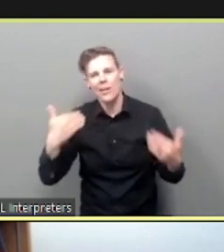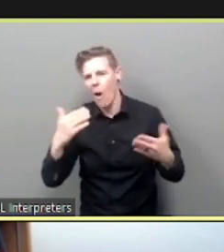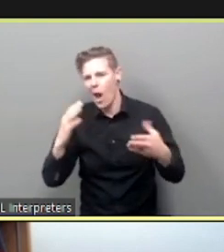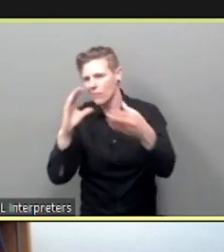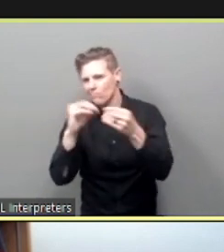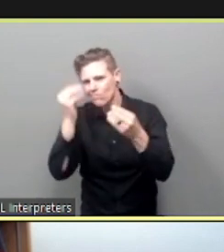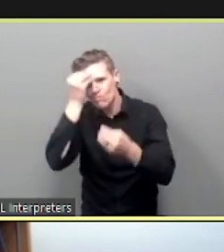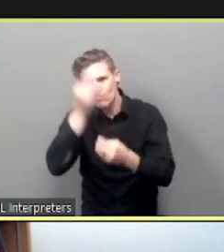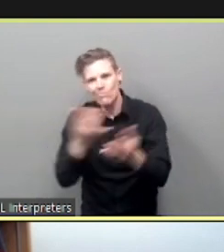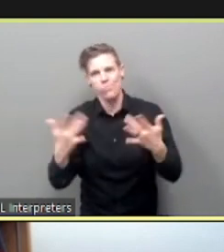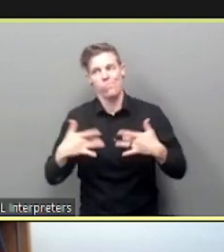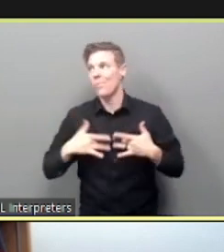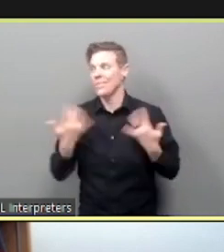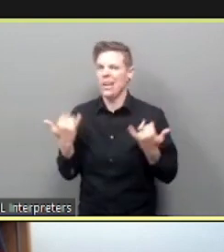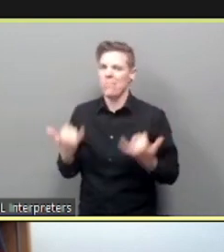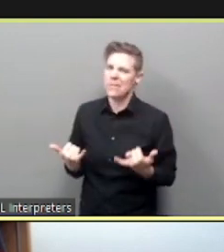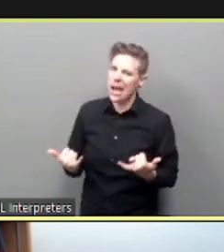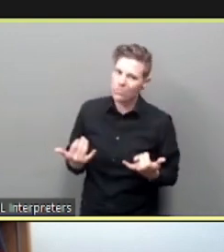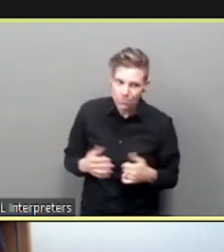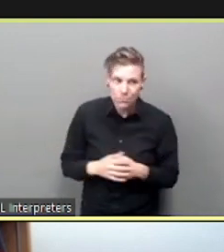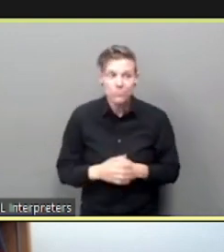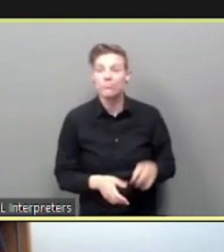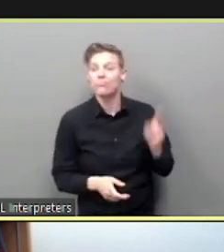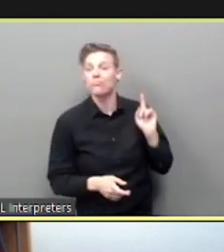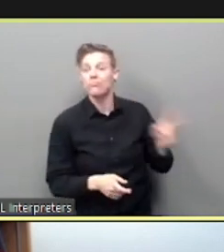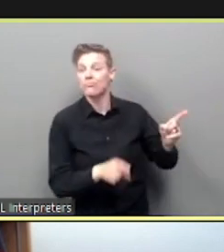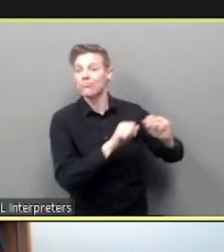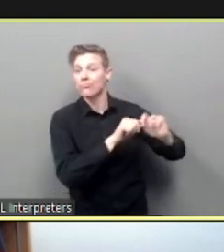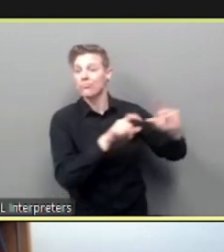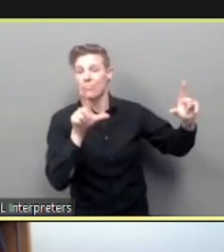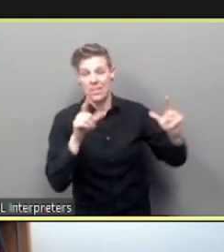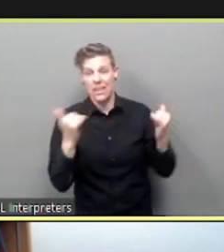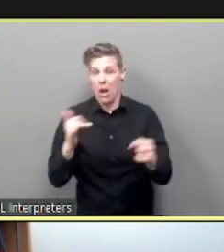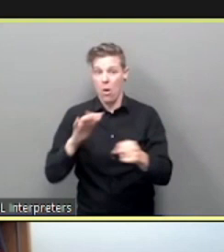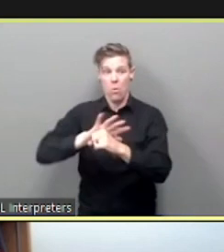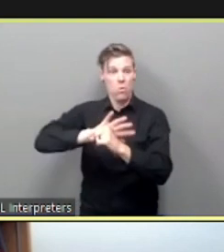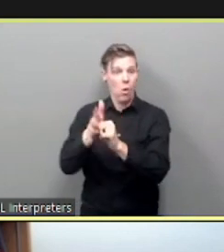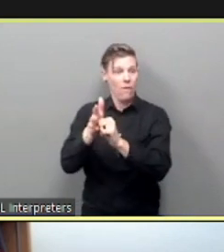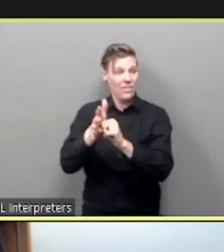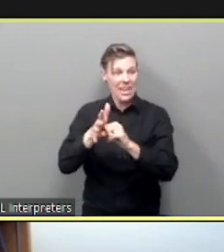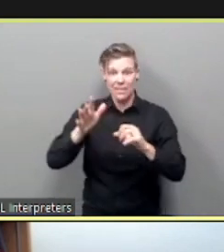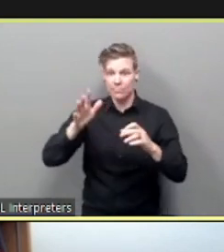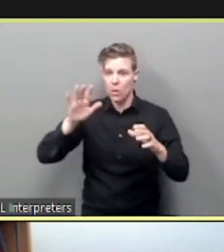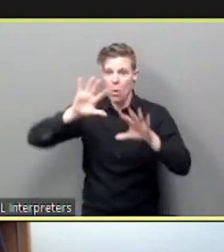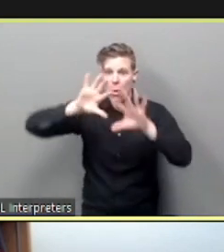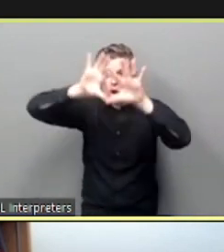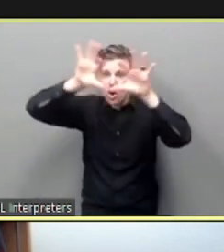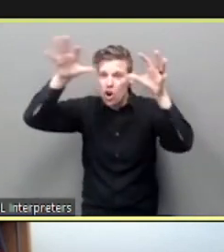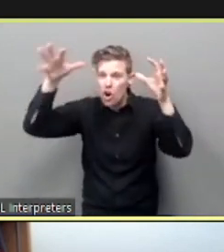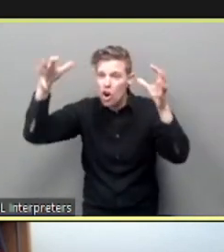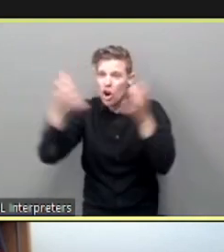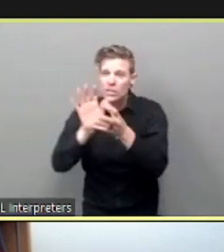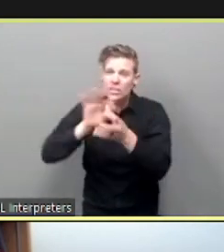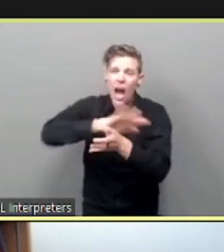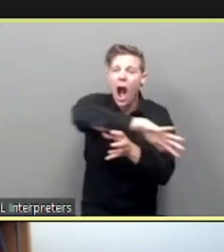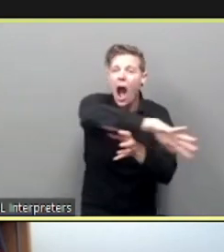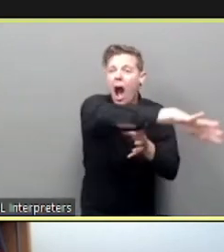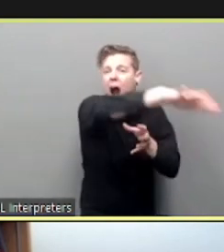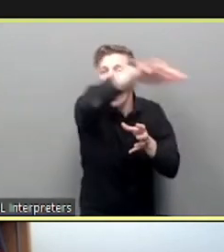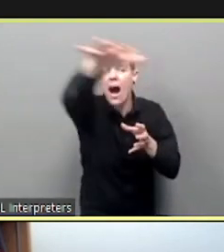with COVID-19 global situation update. As we all are well aware, the